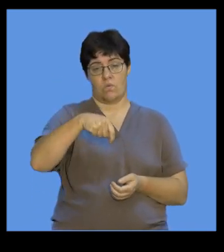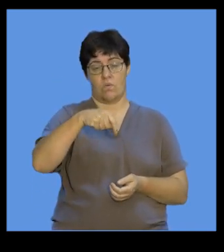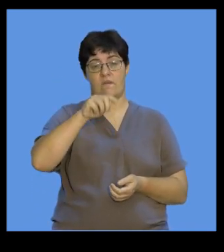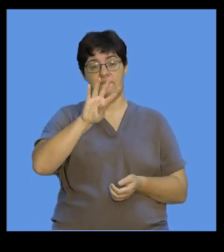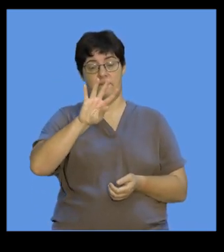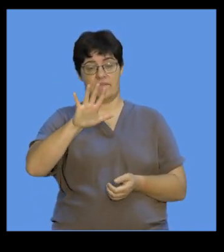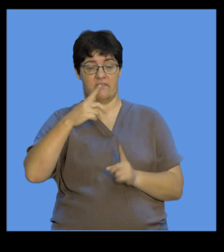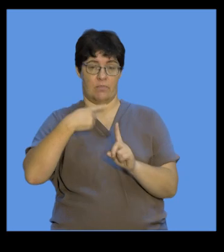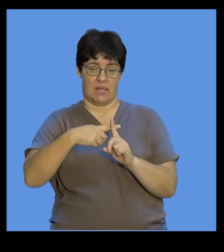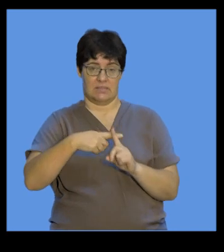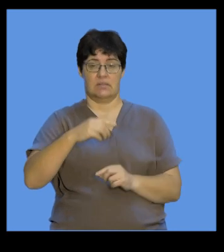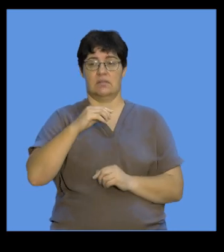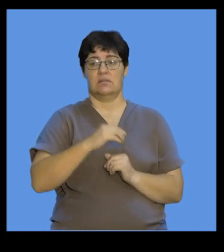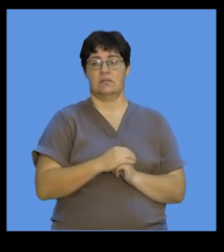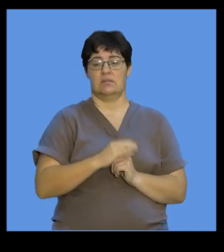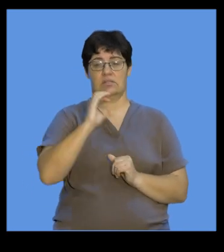plus